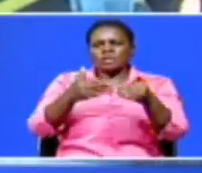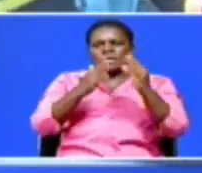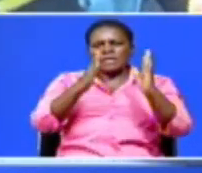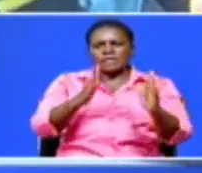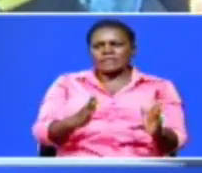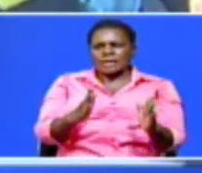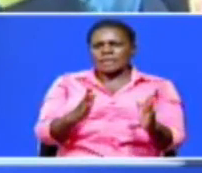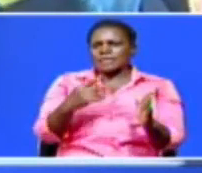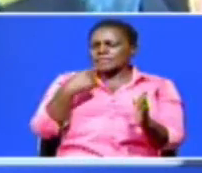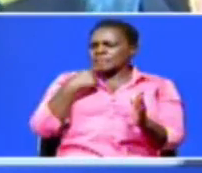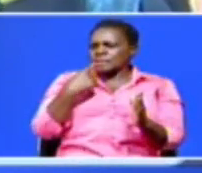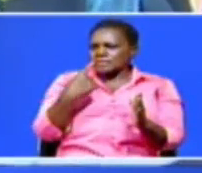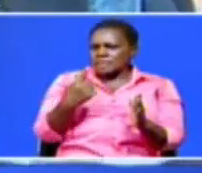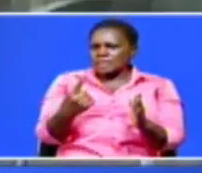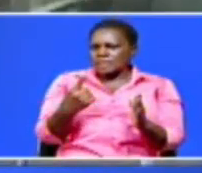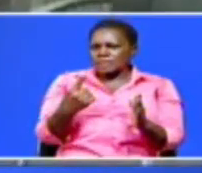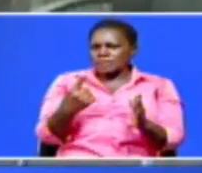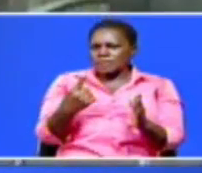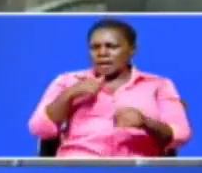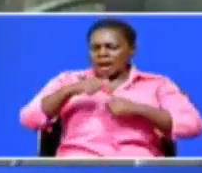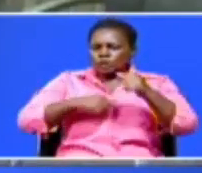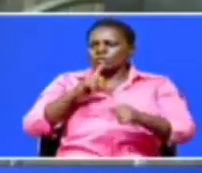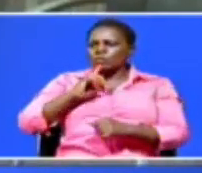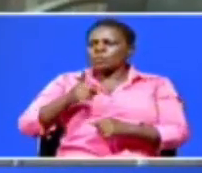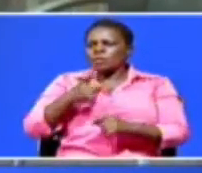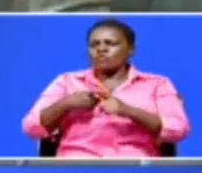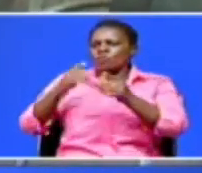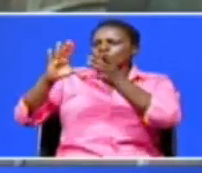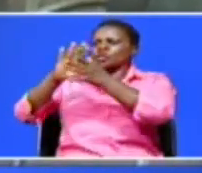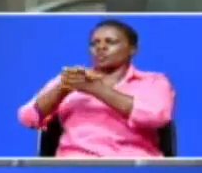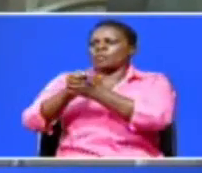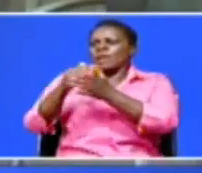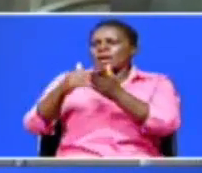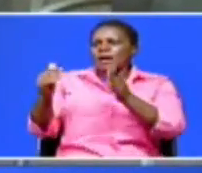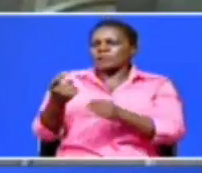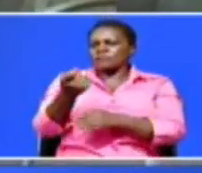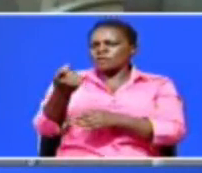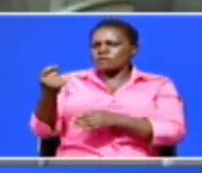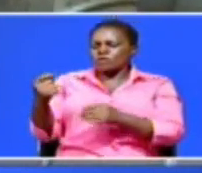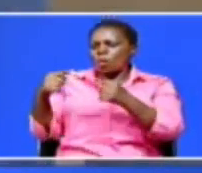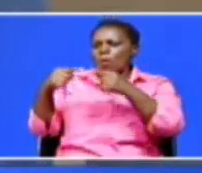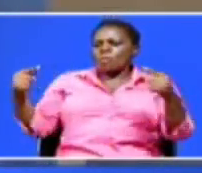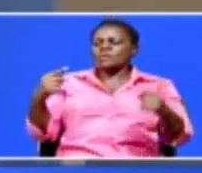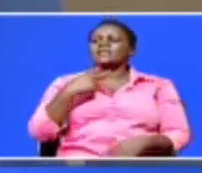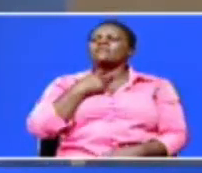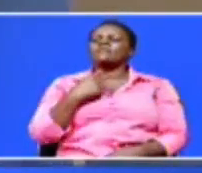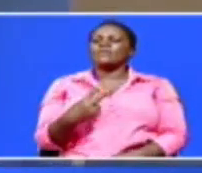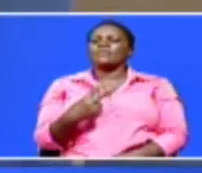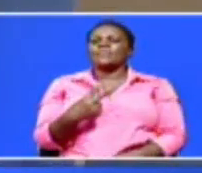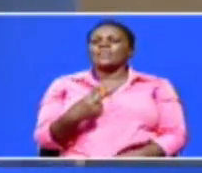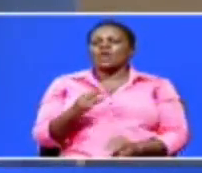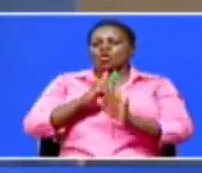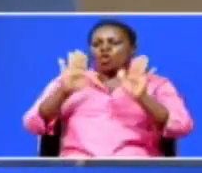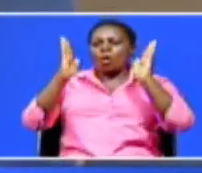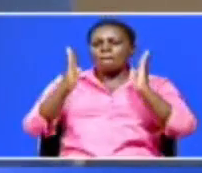Murango standing firm amidst threats of disciplinary actions from Jubilee against few dissenting voices. There is no